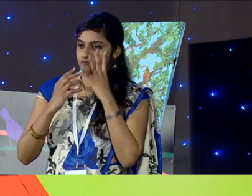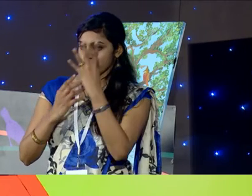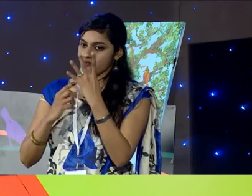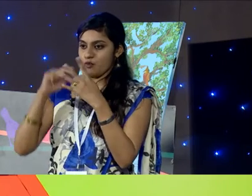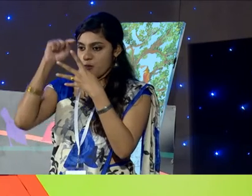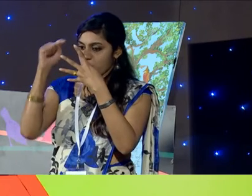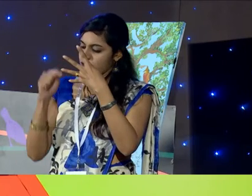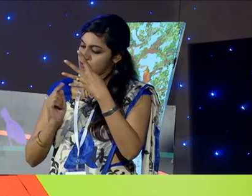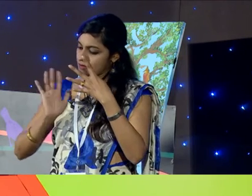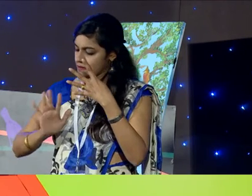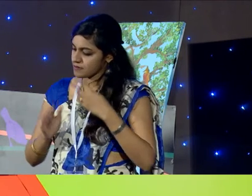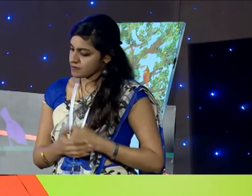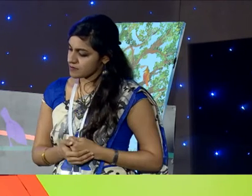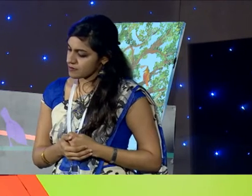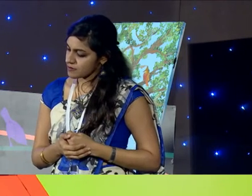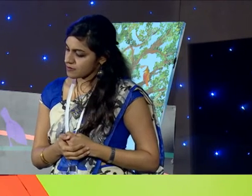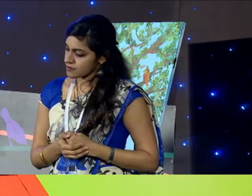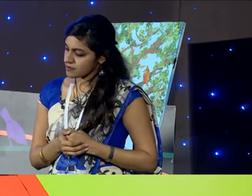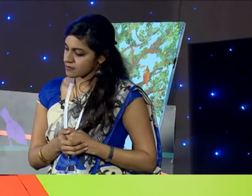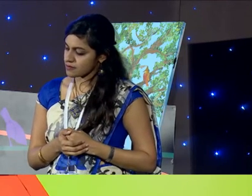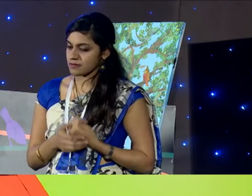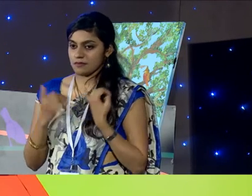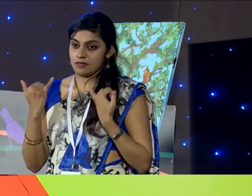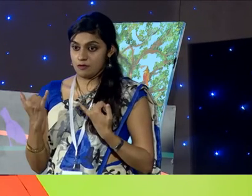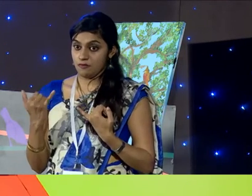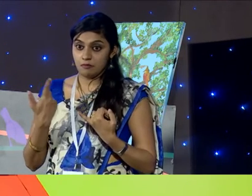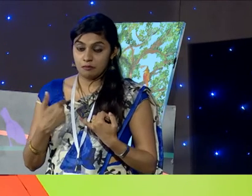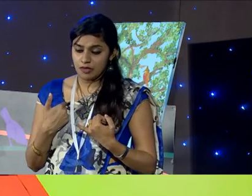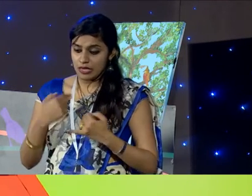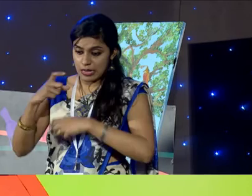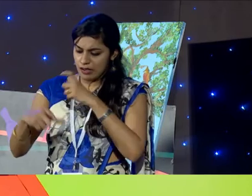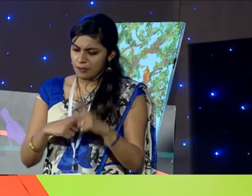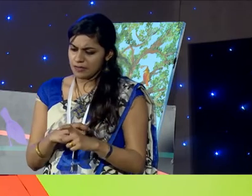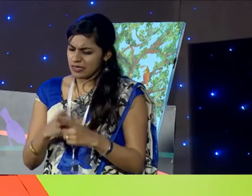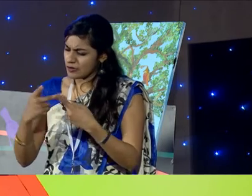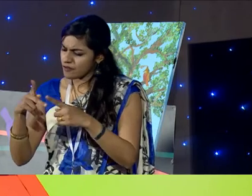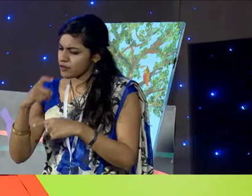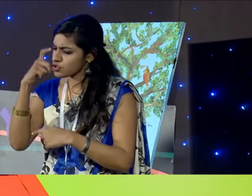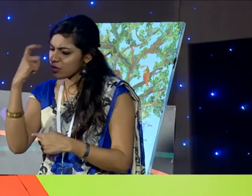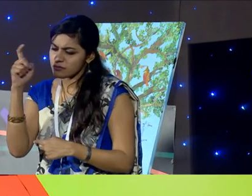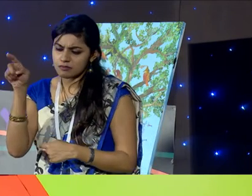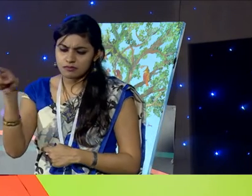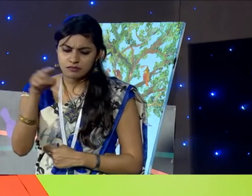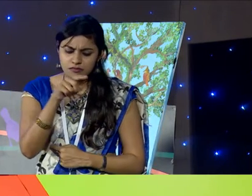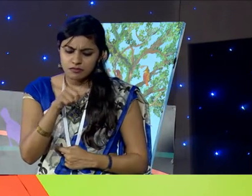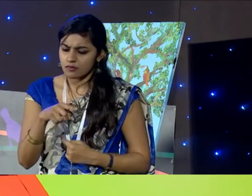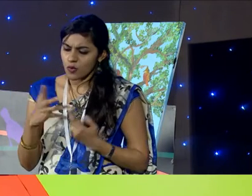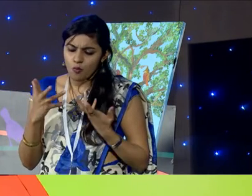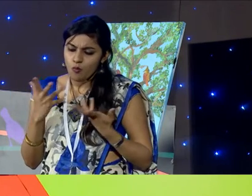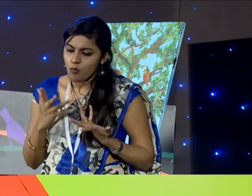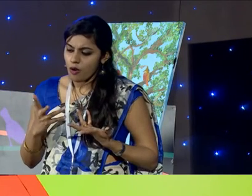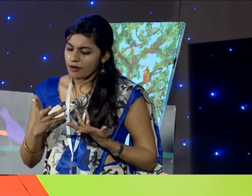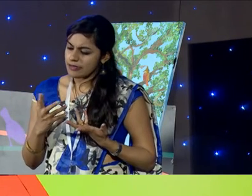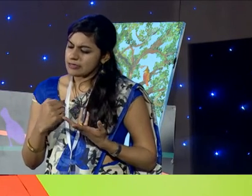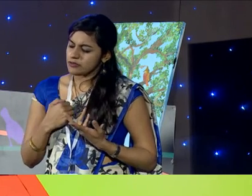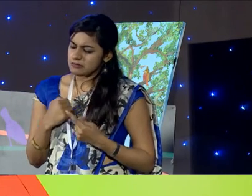with disability go, we've looked at every job role in the company, and we've asked ourselves whether an entire job role or even a part